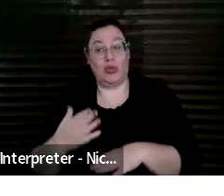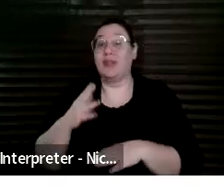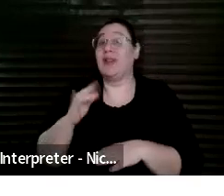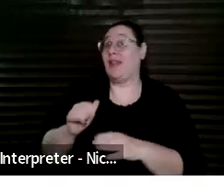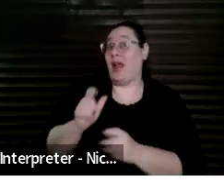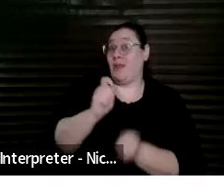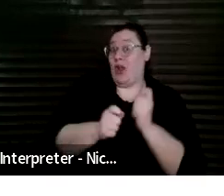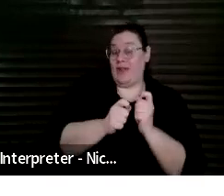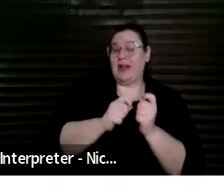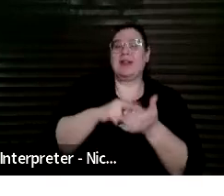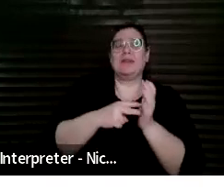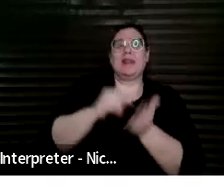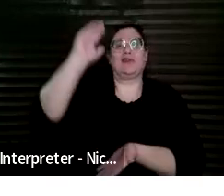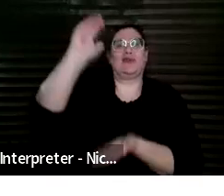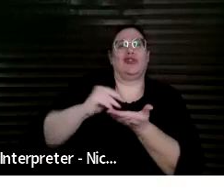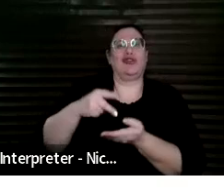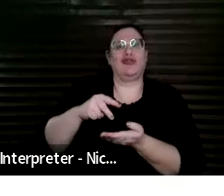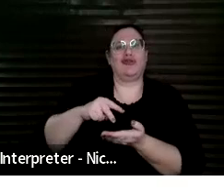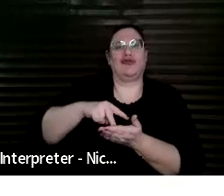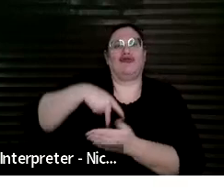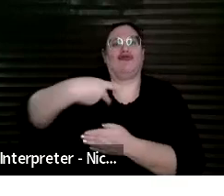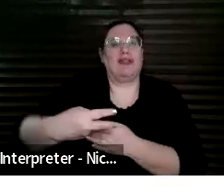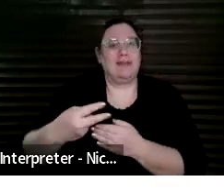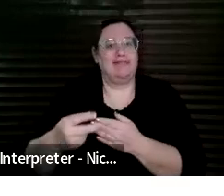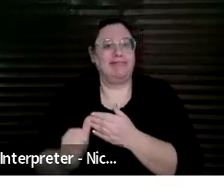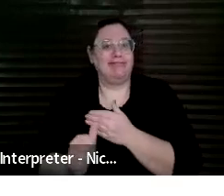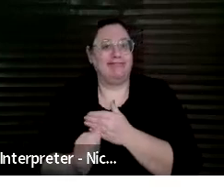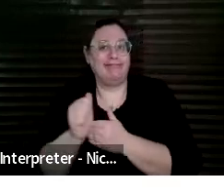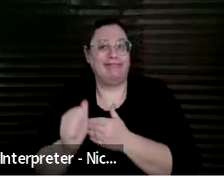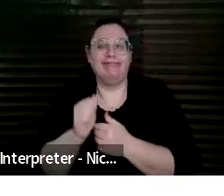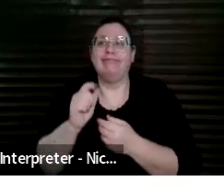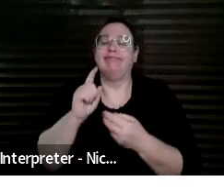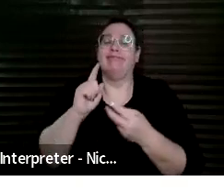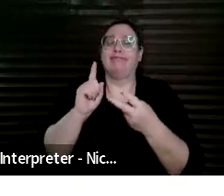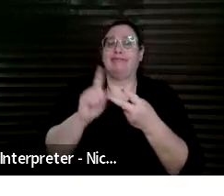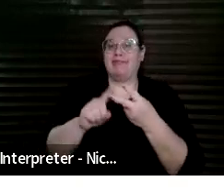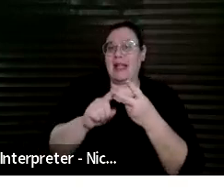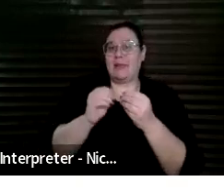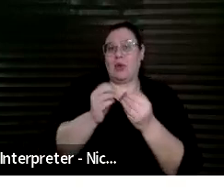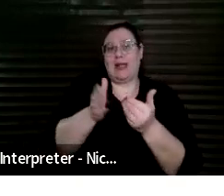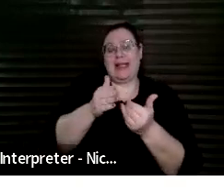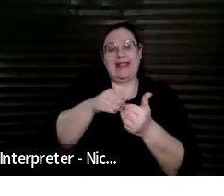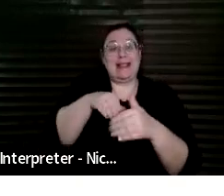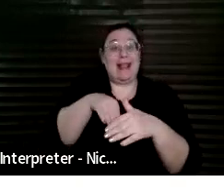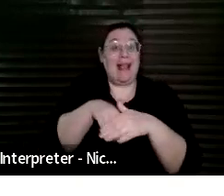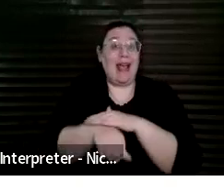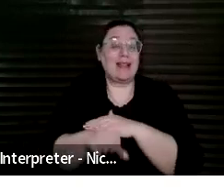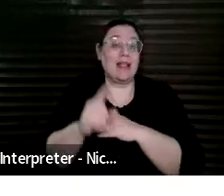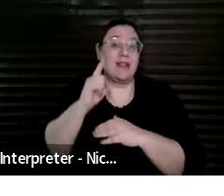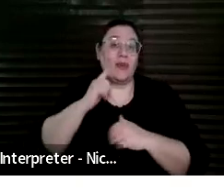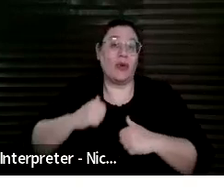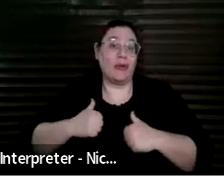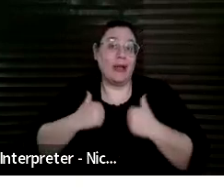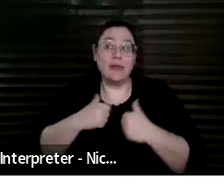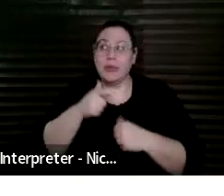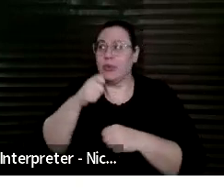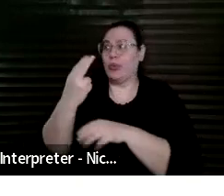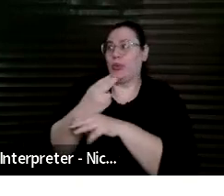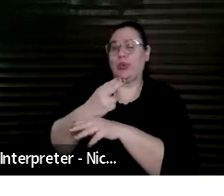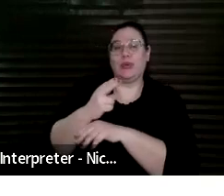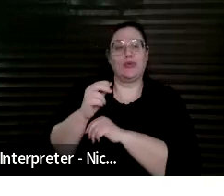reduce tripping hazards and provide easier access for residents who use assistive